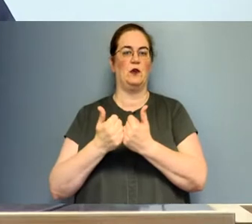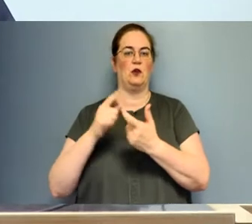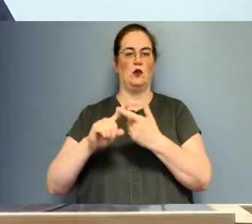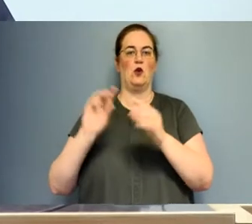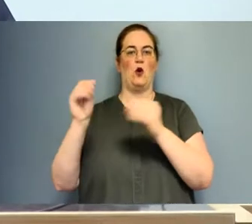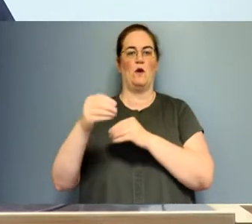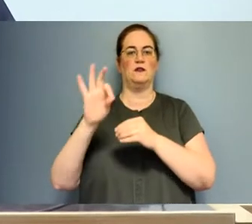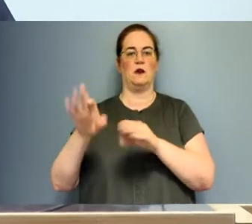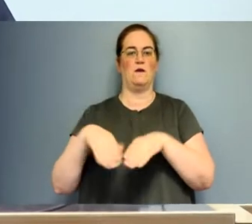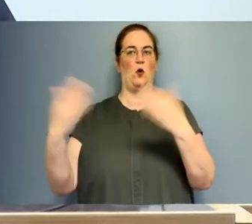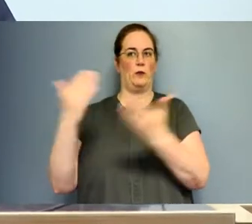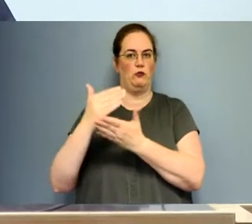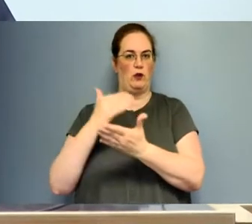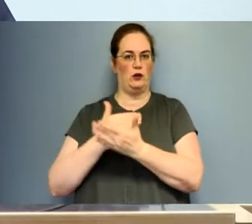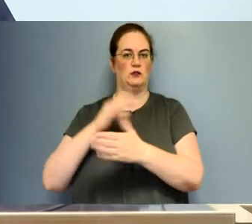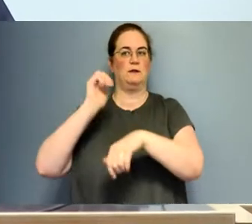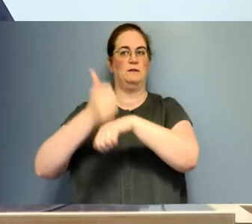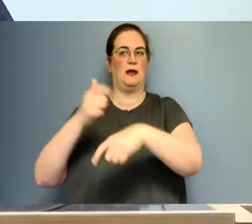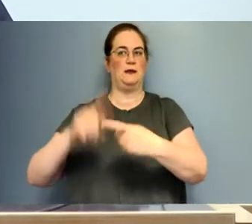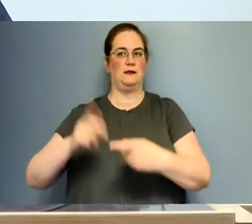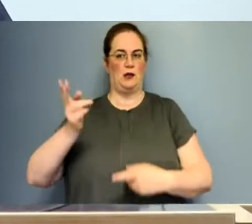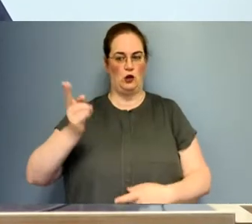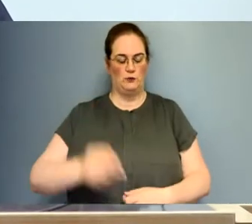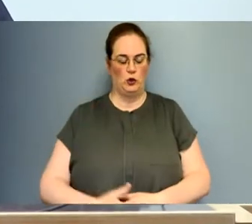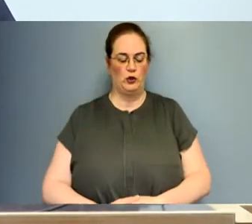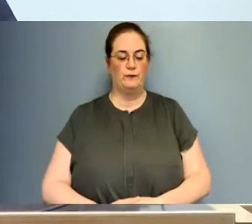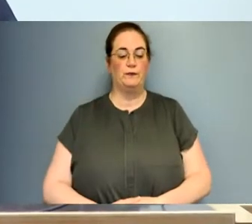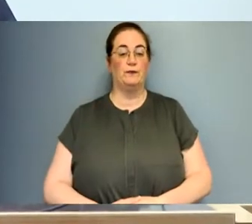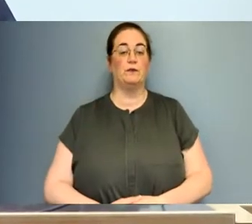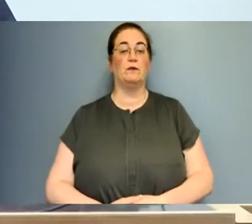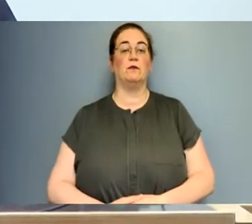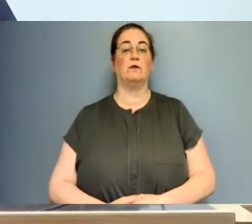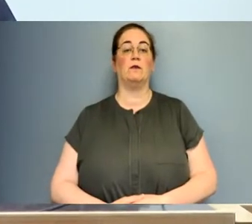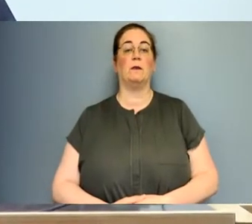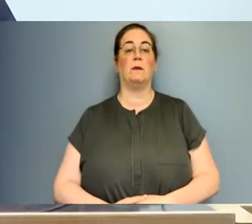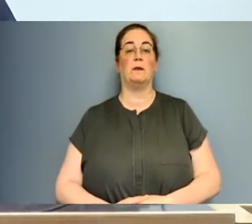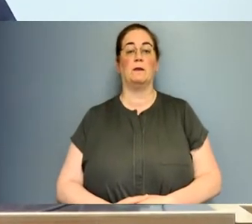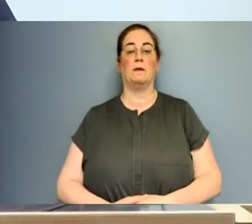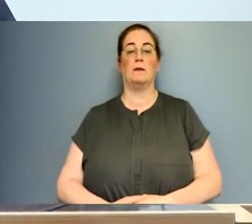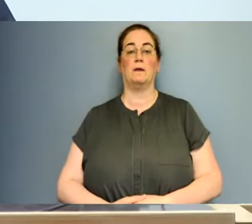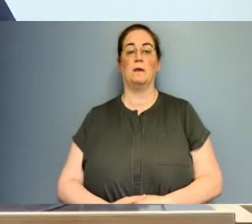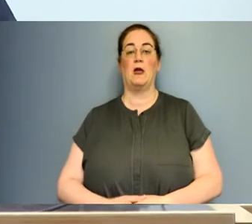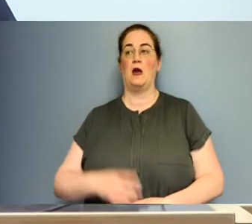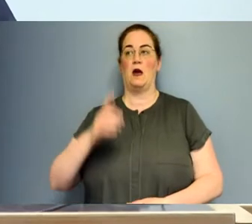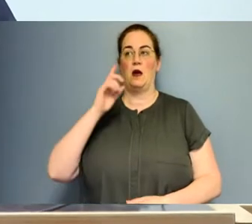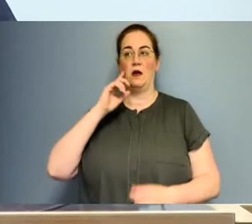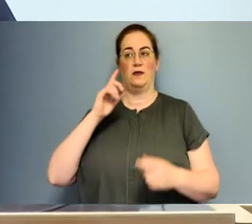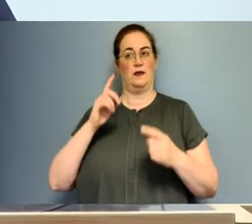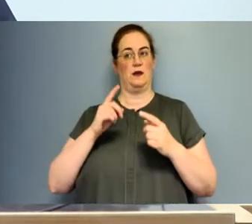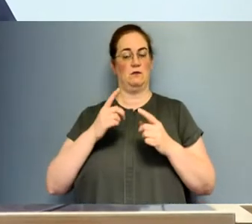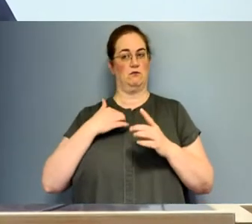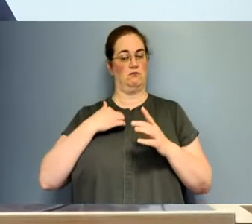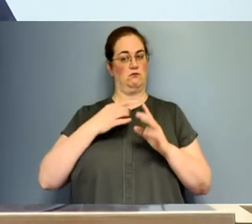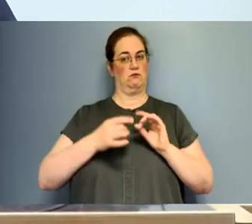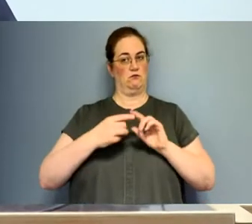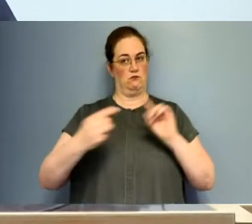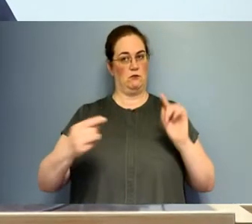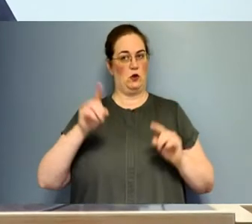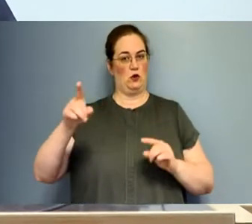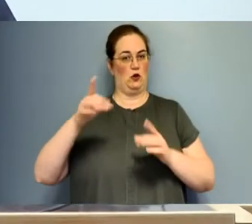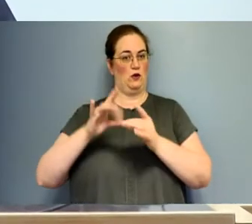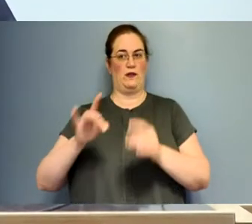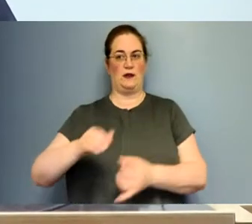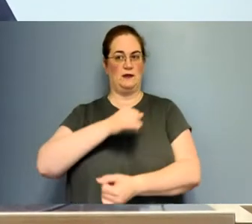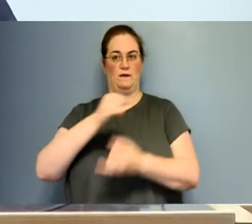Office of Open Records, and it's based in Harrisburg. Contrary to what I think was suggested by one of the commenters, that is not the